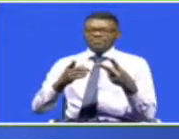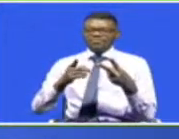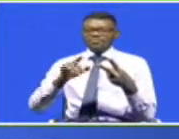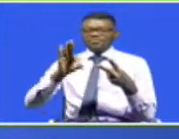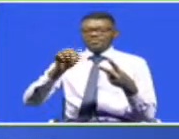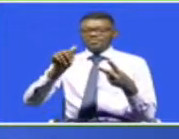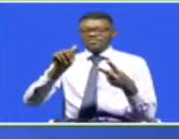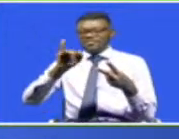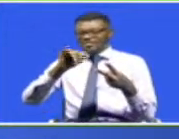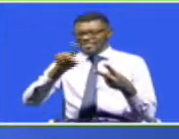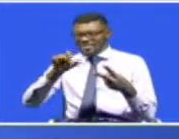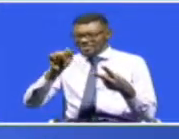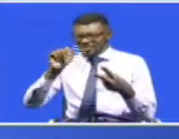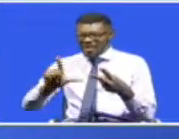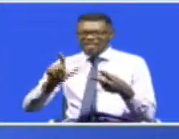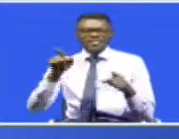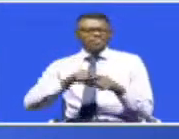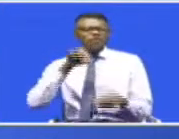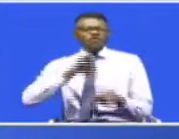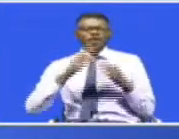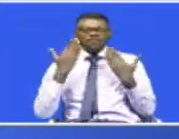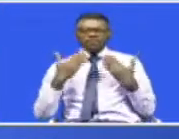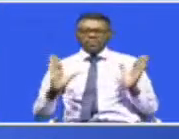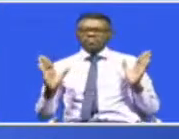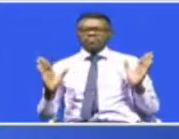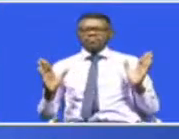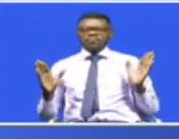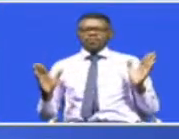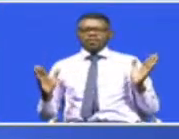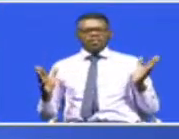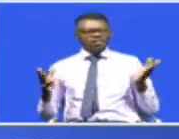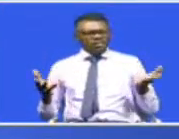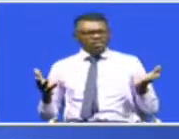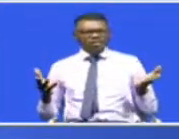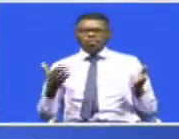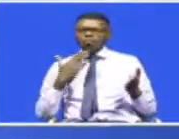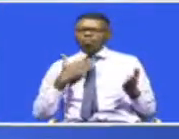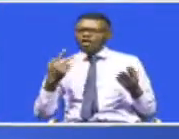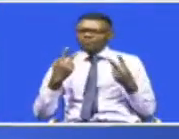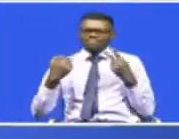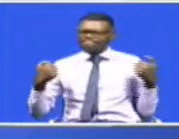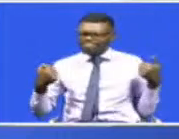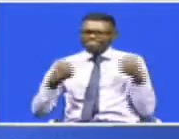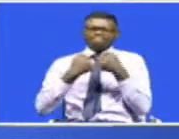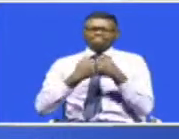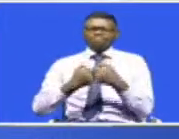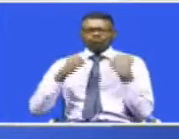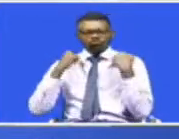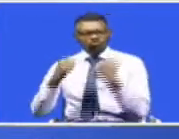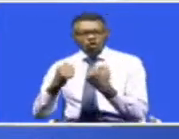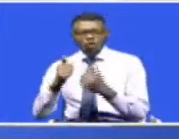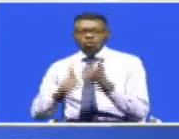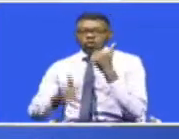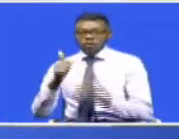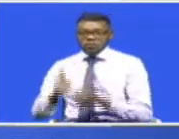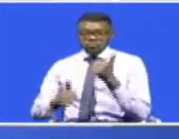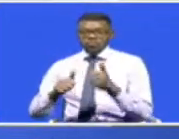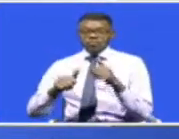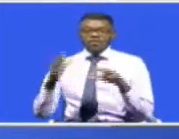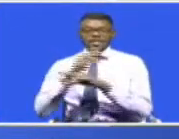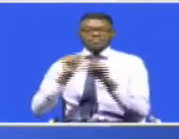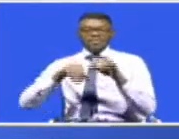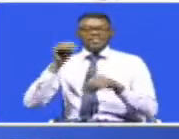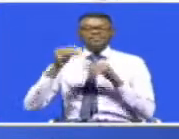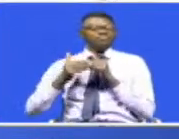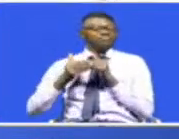boss Faisal Warabe, also voted. John critical in testing party supremacy ahead of the presidential poll slated for